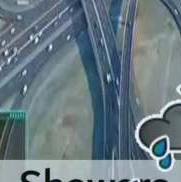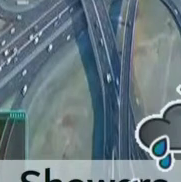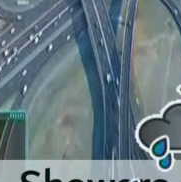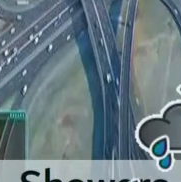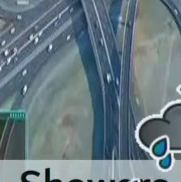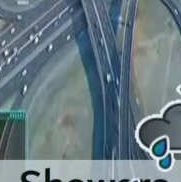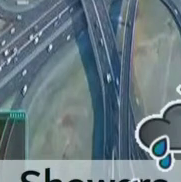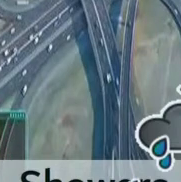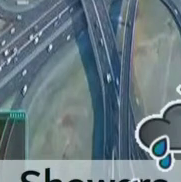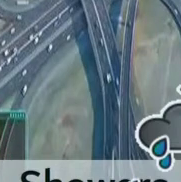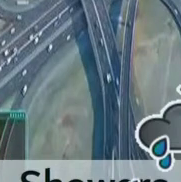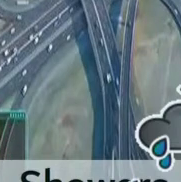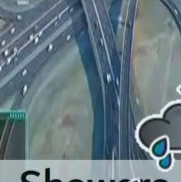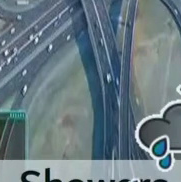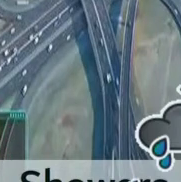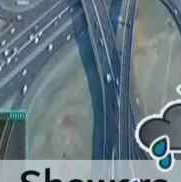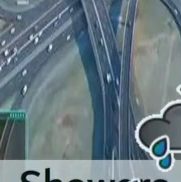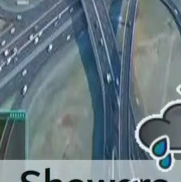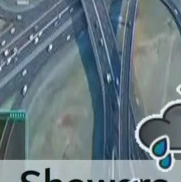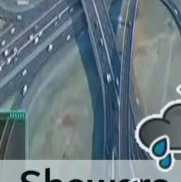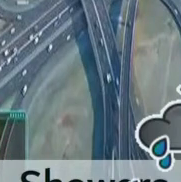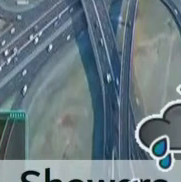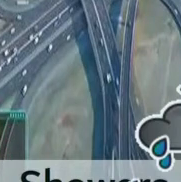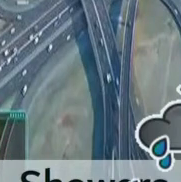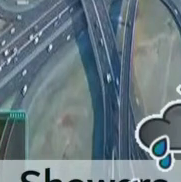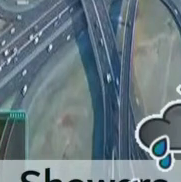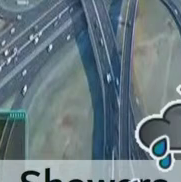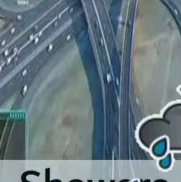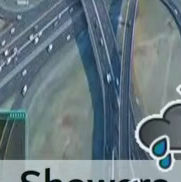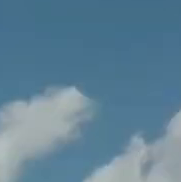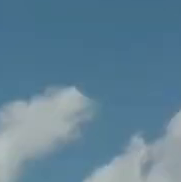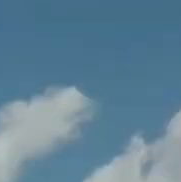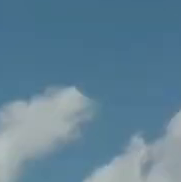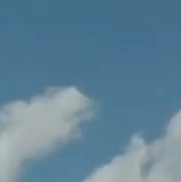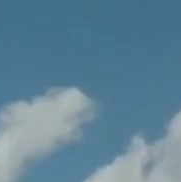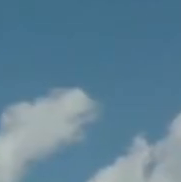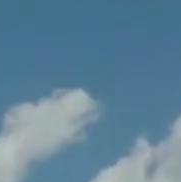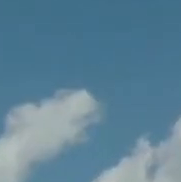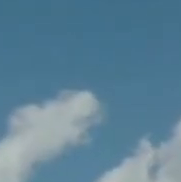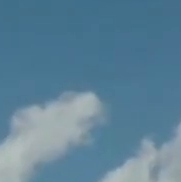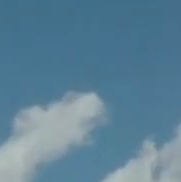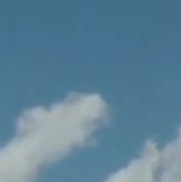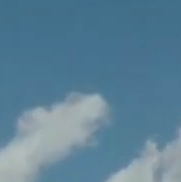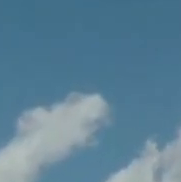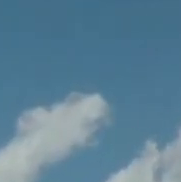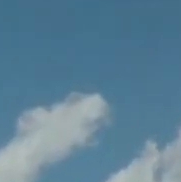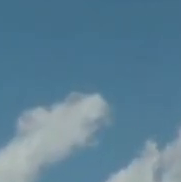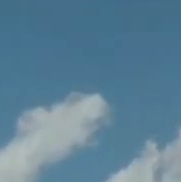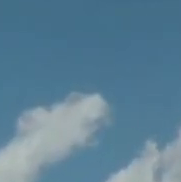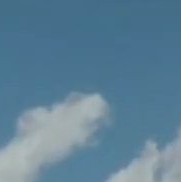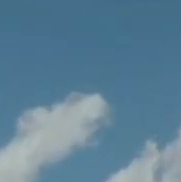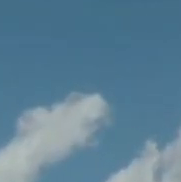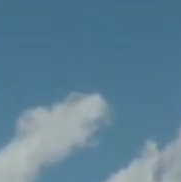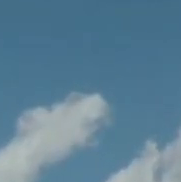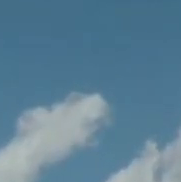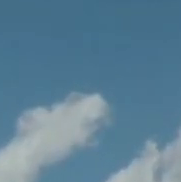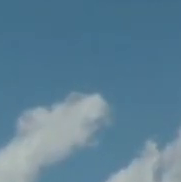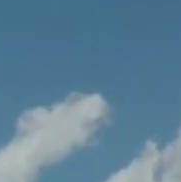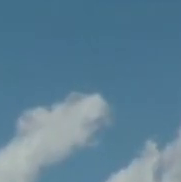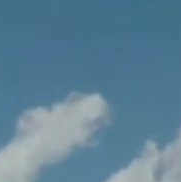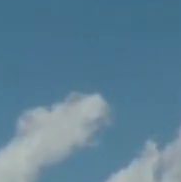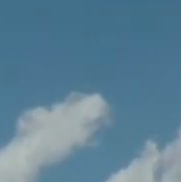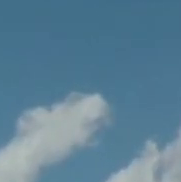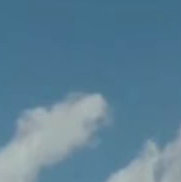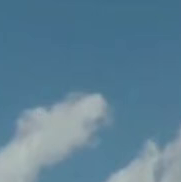we expect a maximum of 11. That's all we had for you from Uganda National Meteorological Authority. Stay